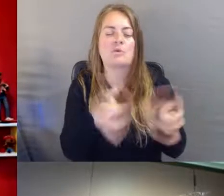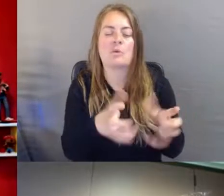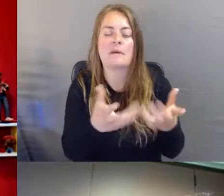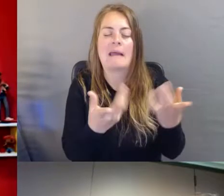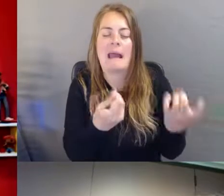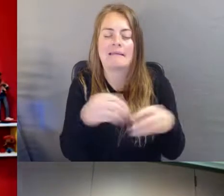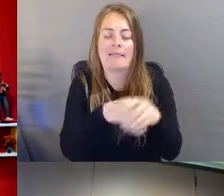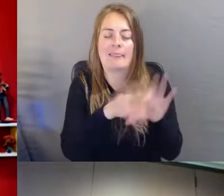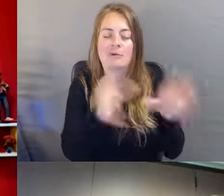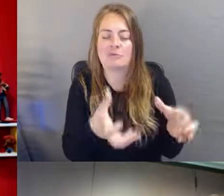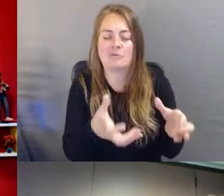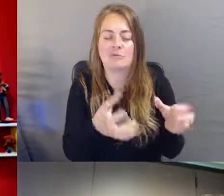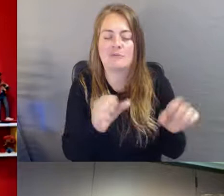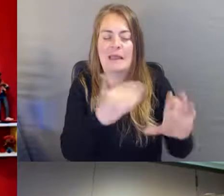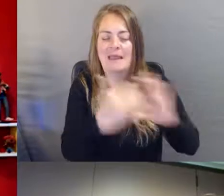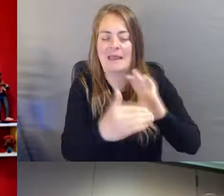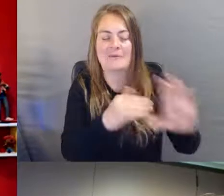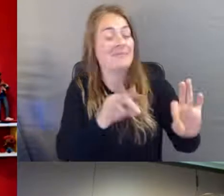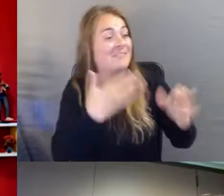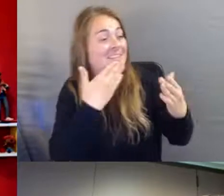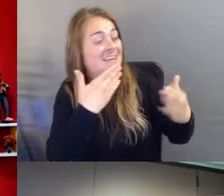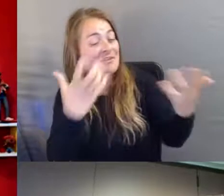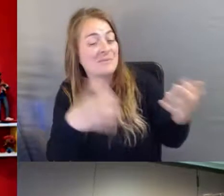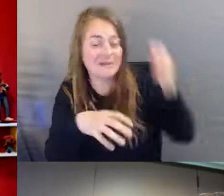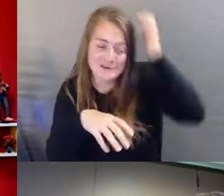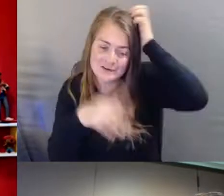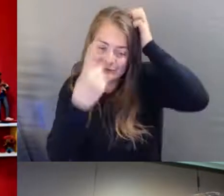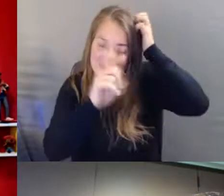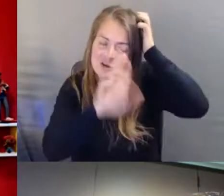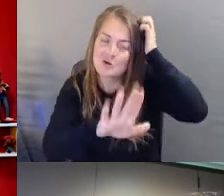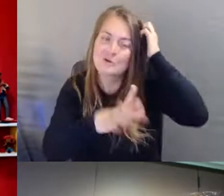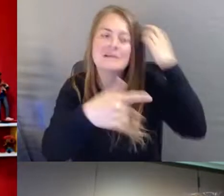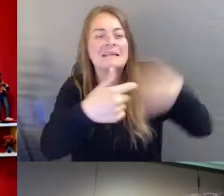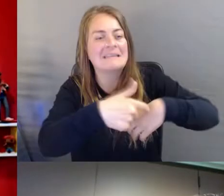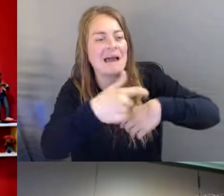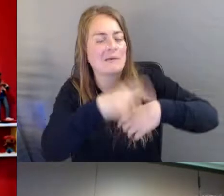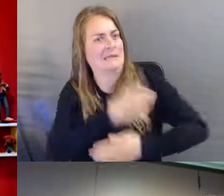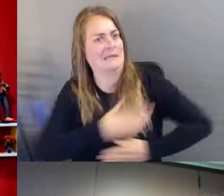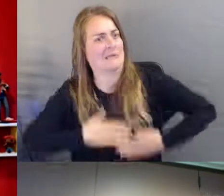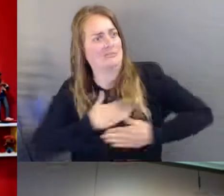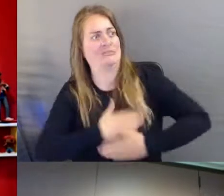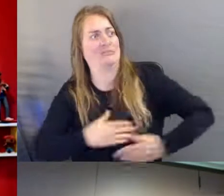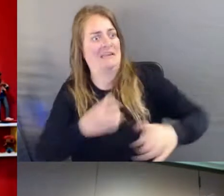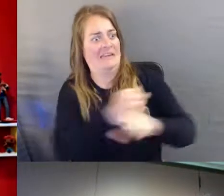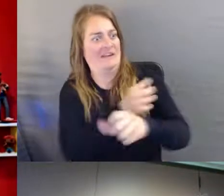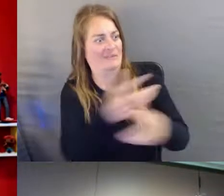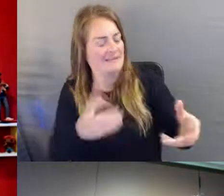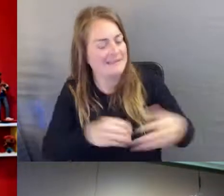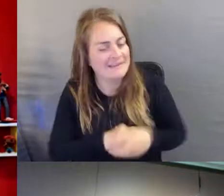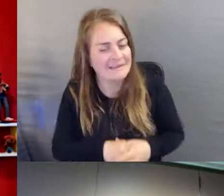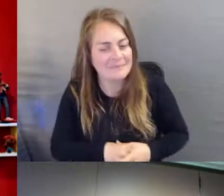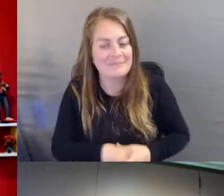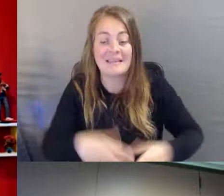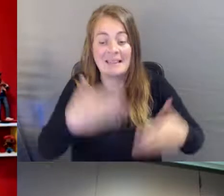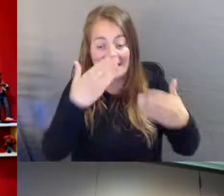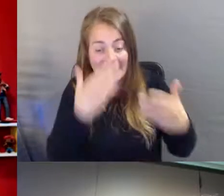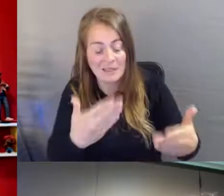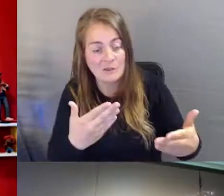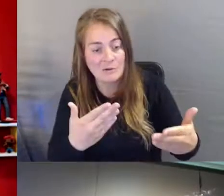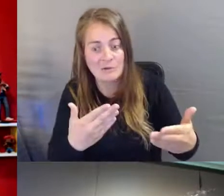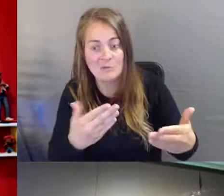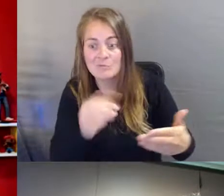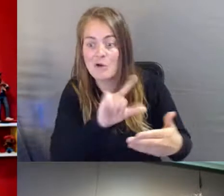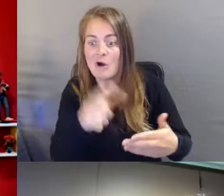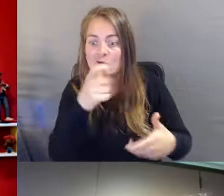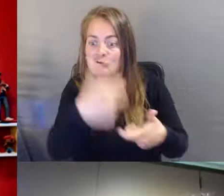All right, thank you so much, Marco, for your time. We really appreciate it, and thanks everyone for